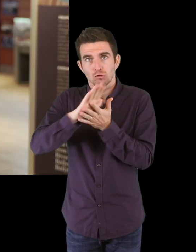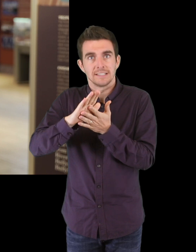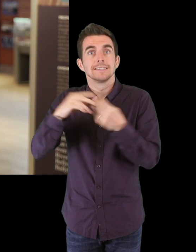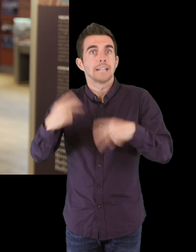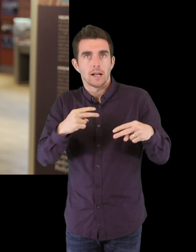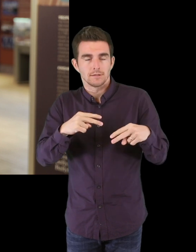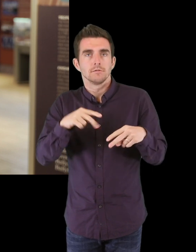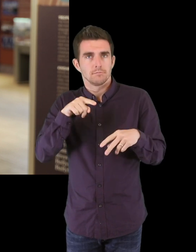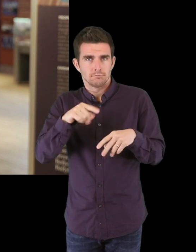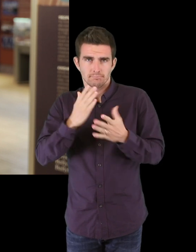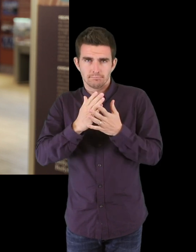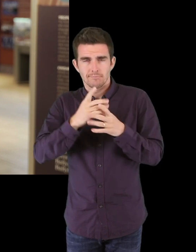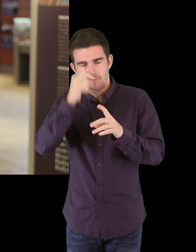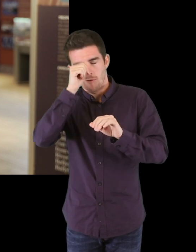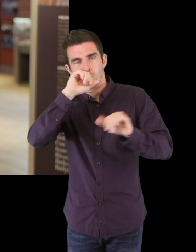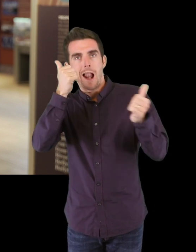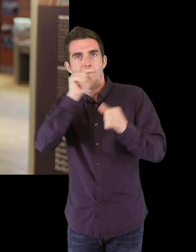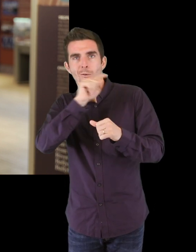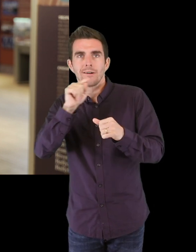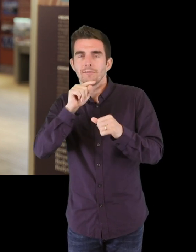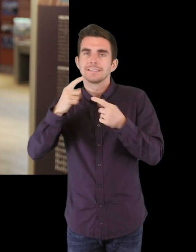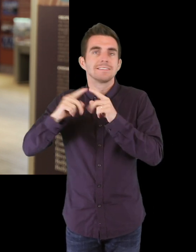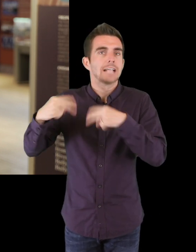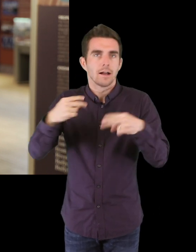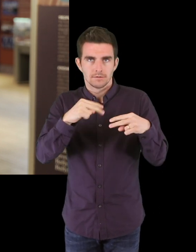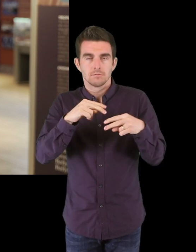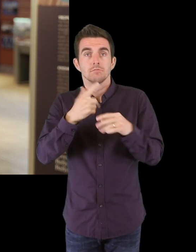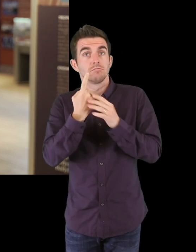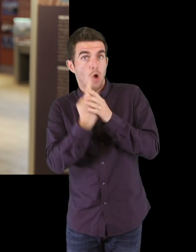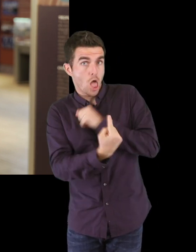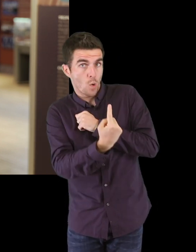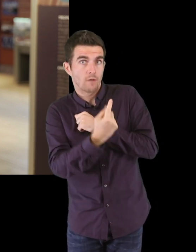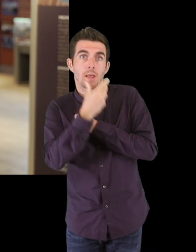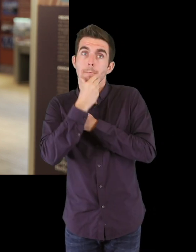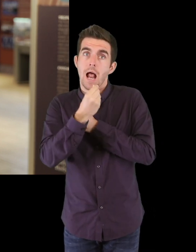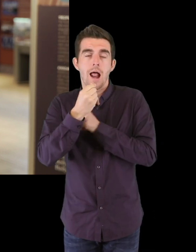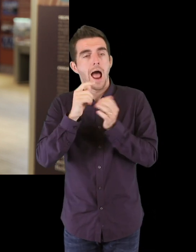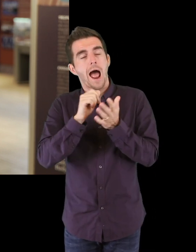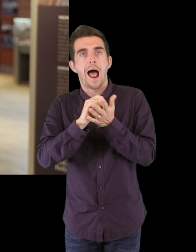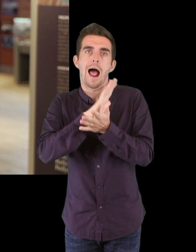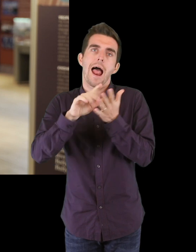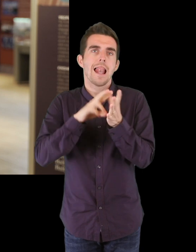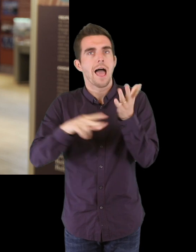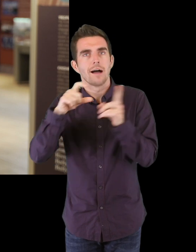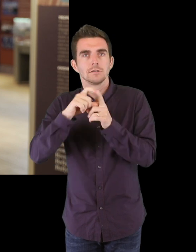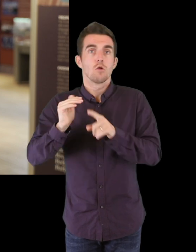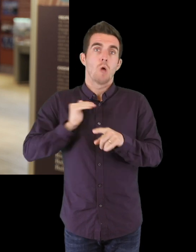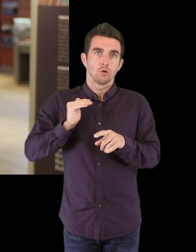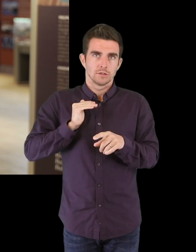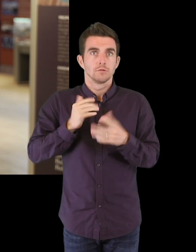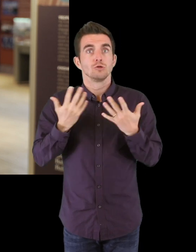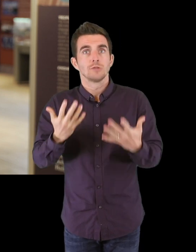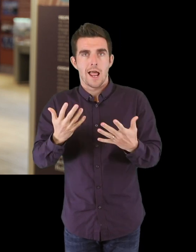Highland dancing is perhaps the better known of the two, and whilst once the sole preserve of male Highland warriors, today it is